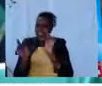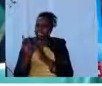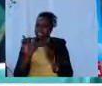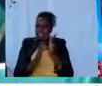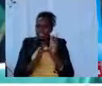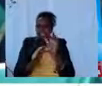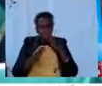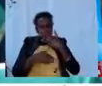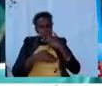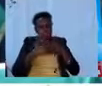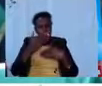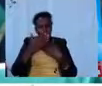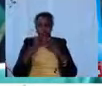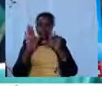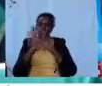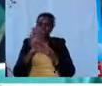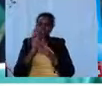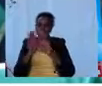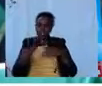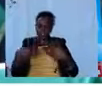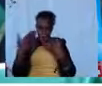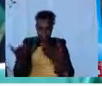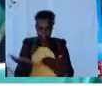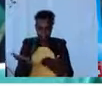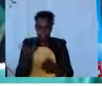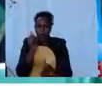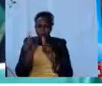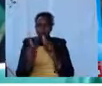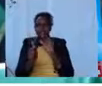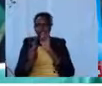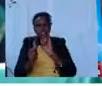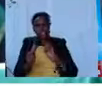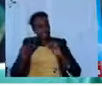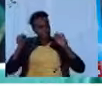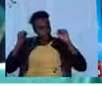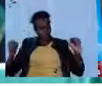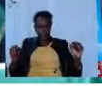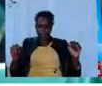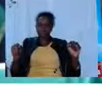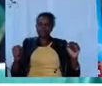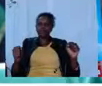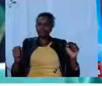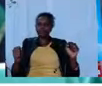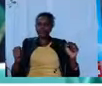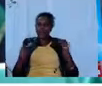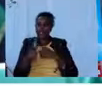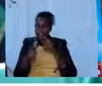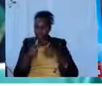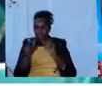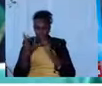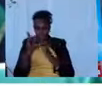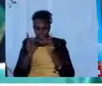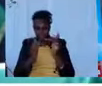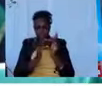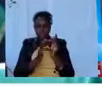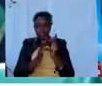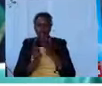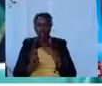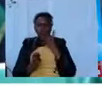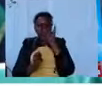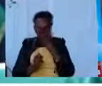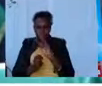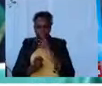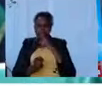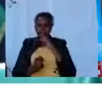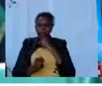amongst all the laws that were given, which one is great? And Jesus answered the